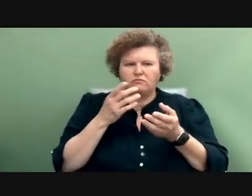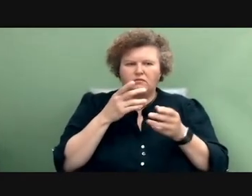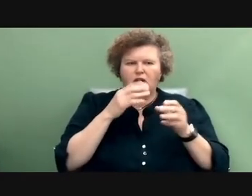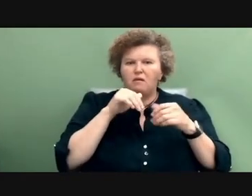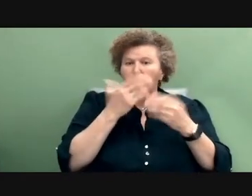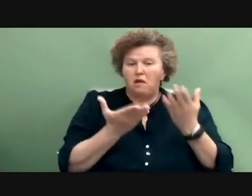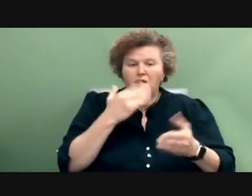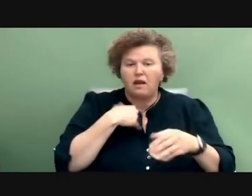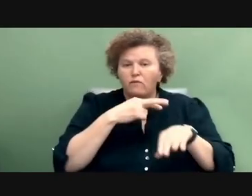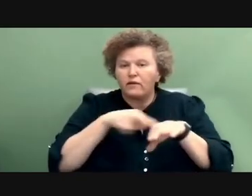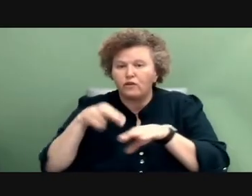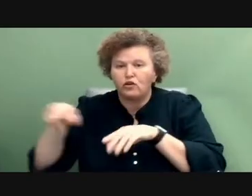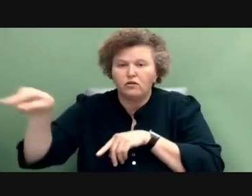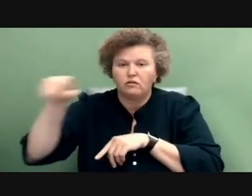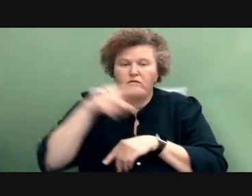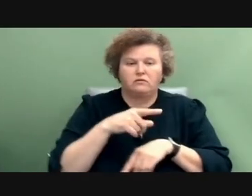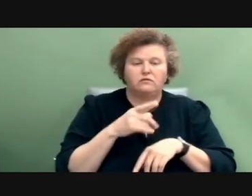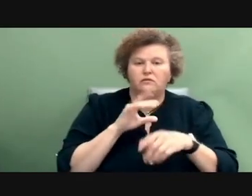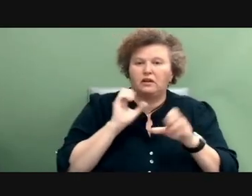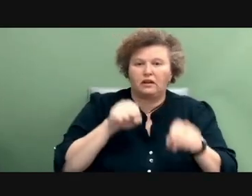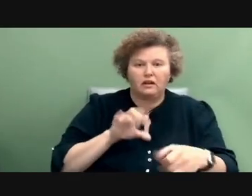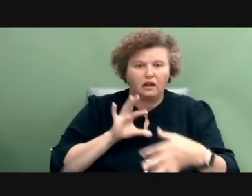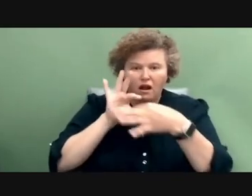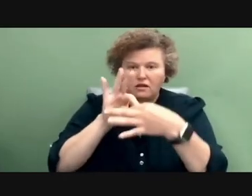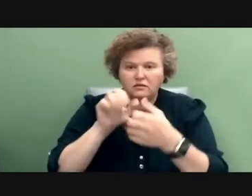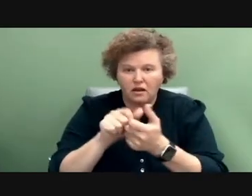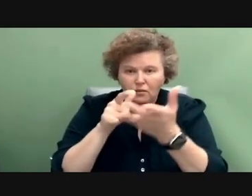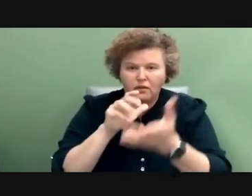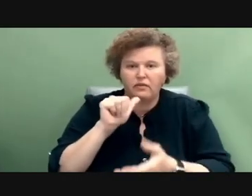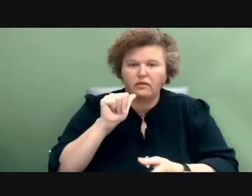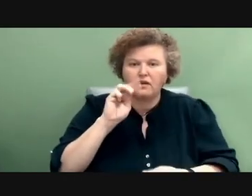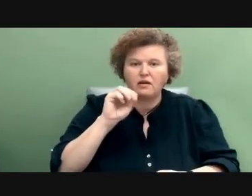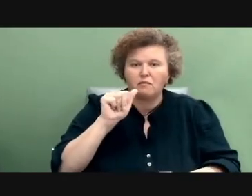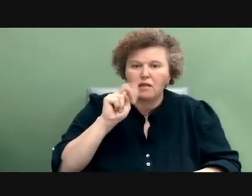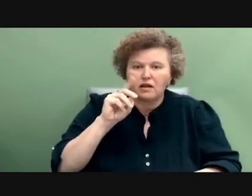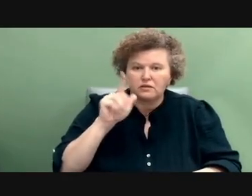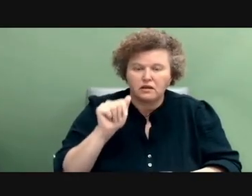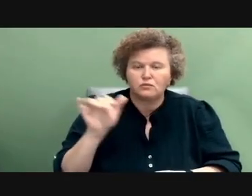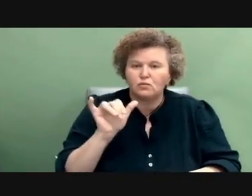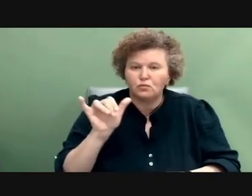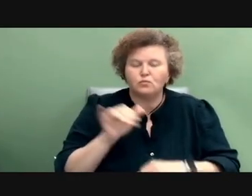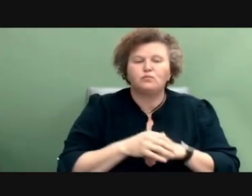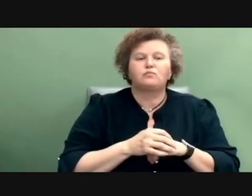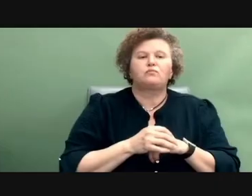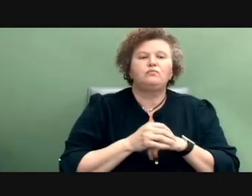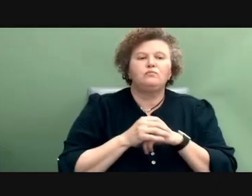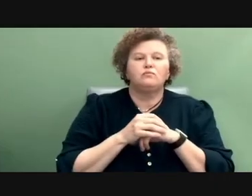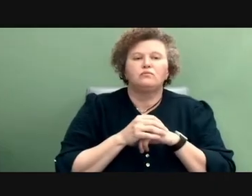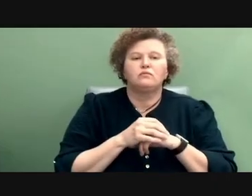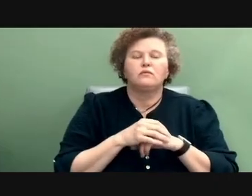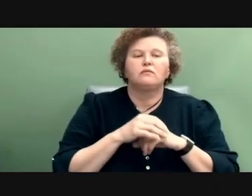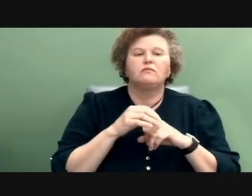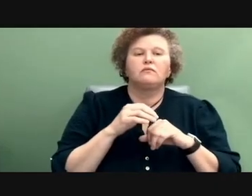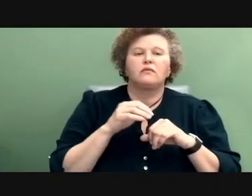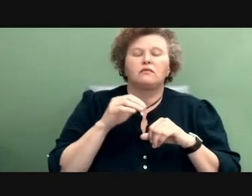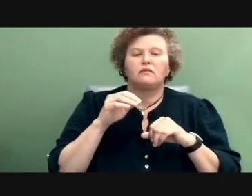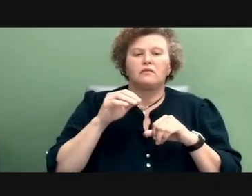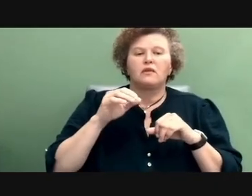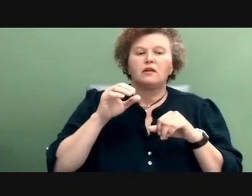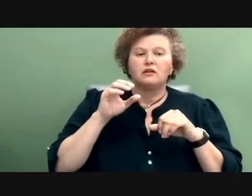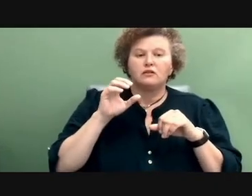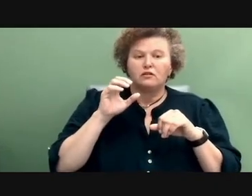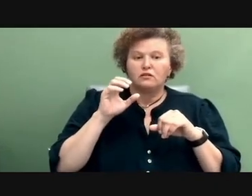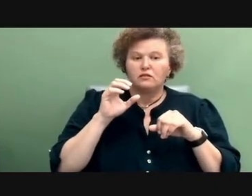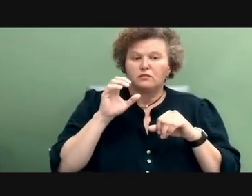which has detailed information. Maybe it's referral services. I can connect you to someone. Amanda as well, she can do those as well